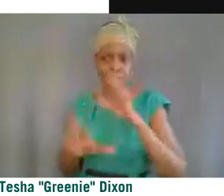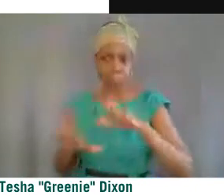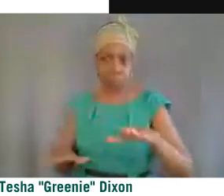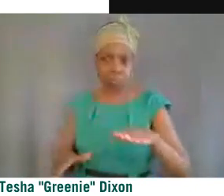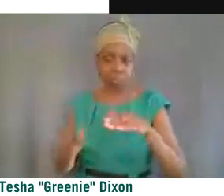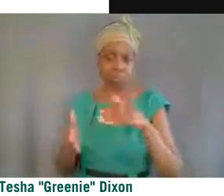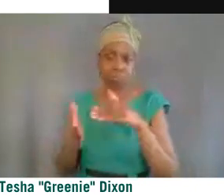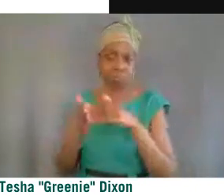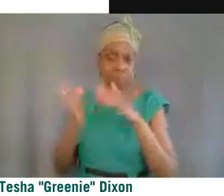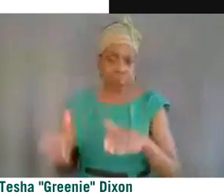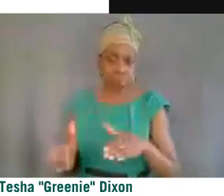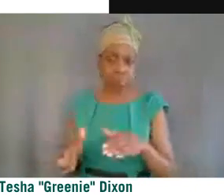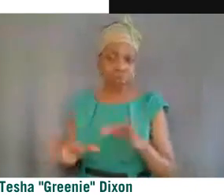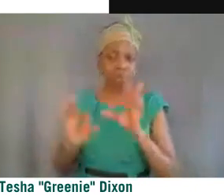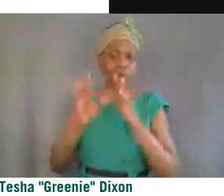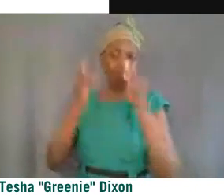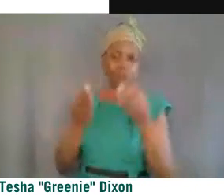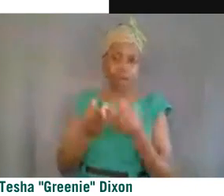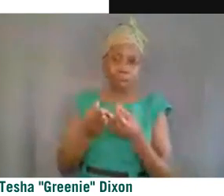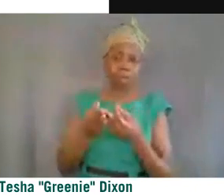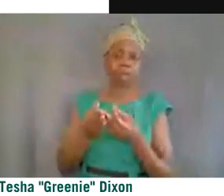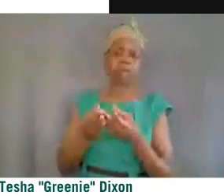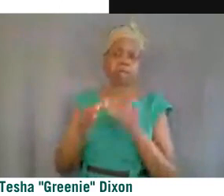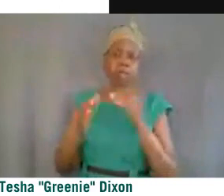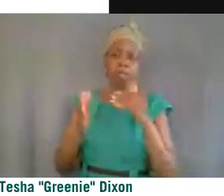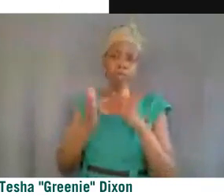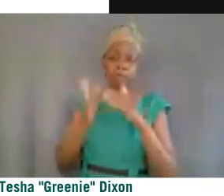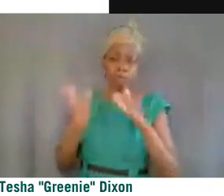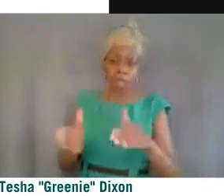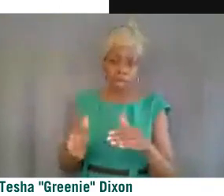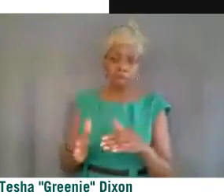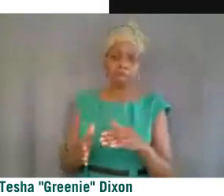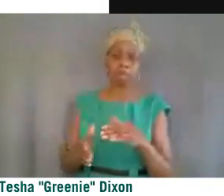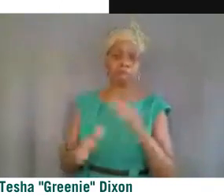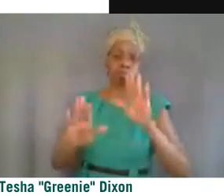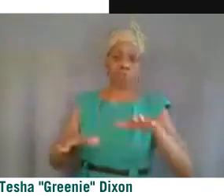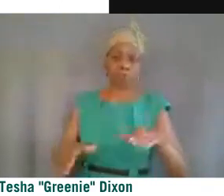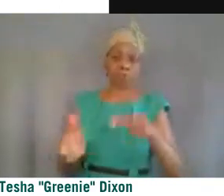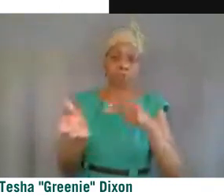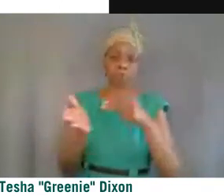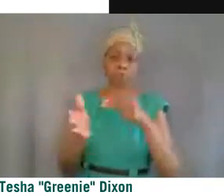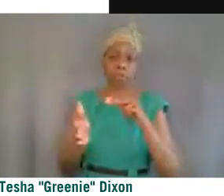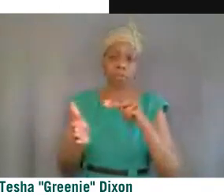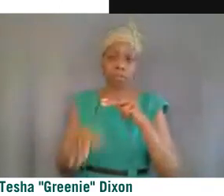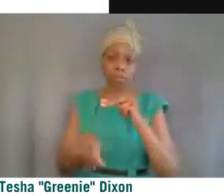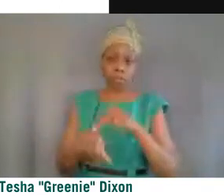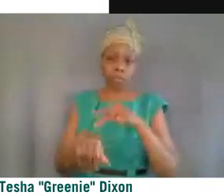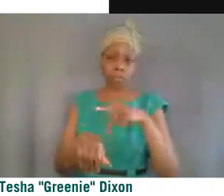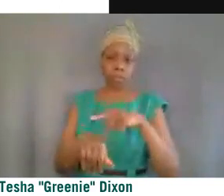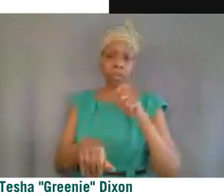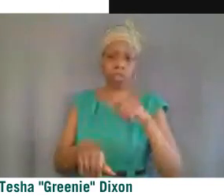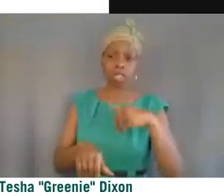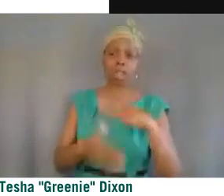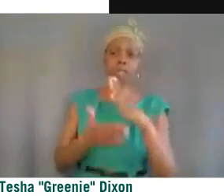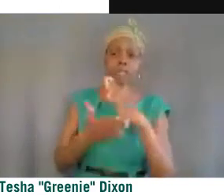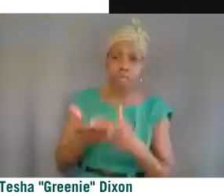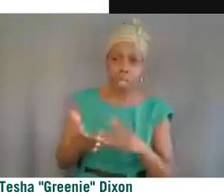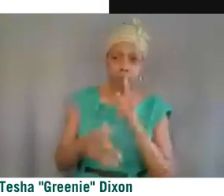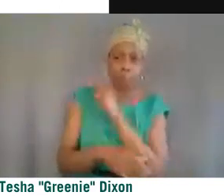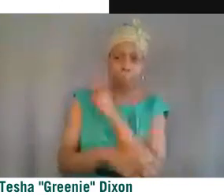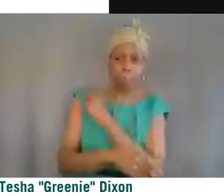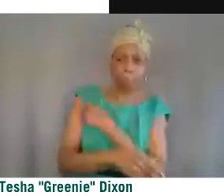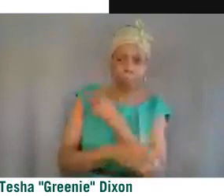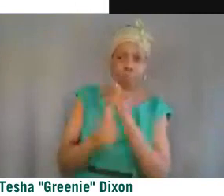practitioner or pediatric nurse practitioner in the community should have some patients with cerebral palsy. So it should not be a